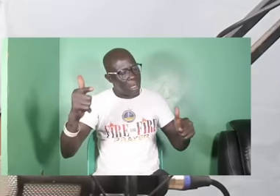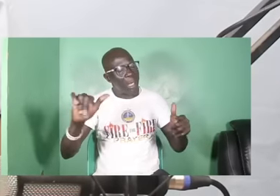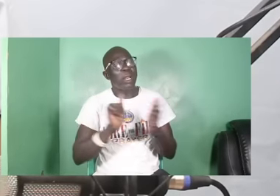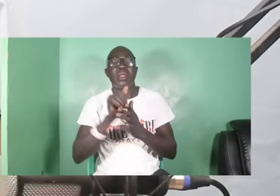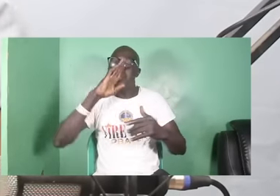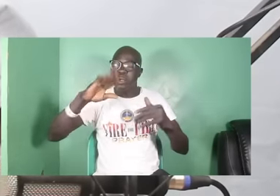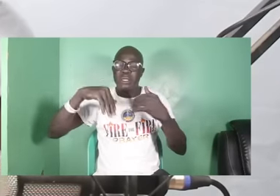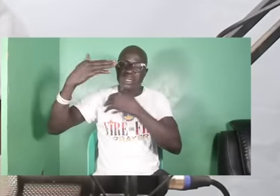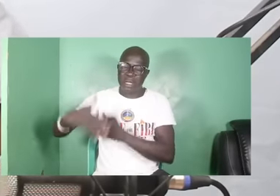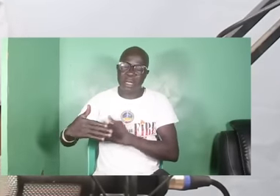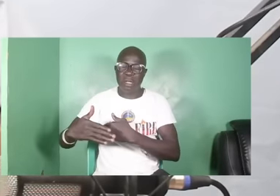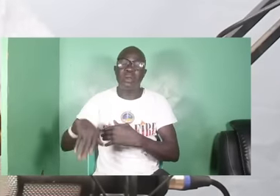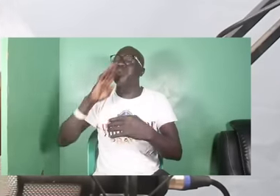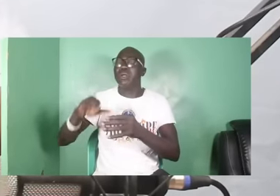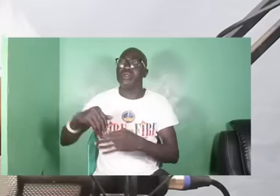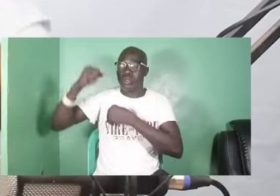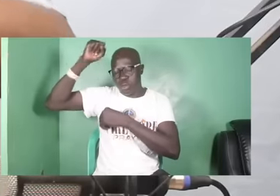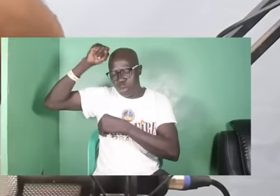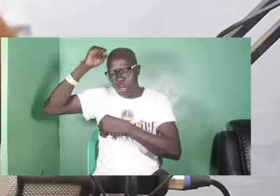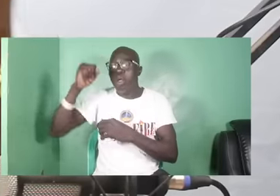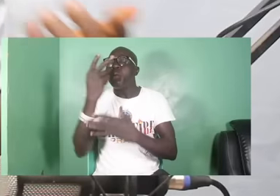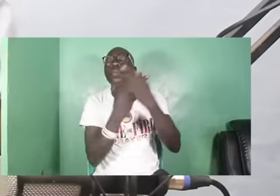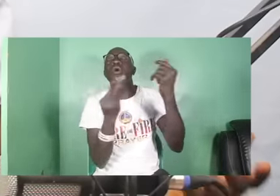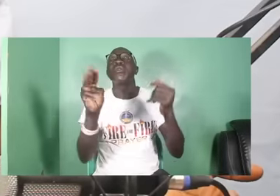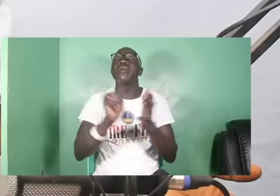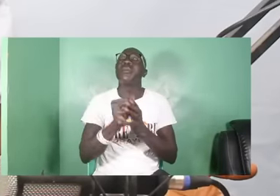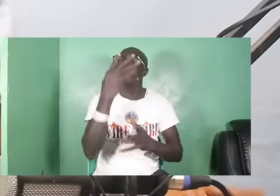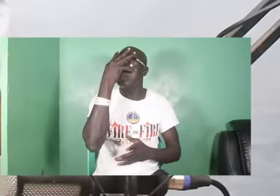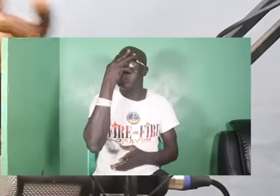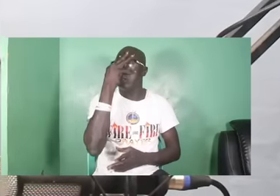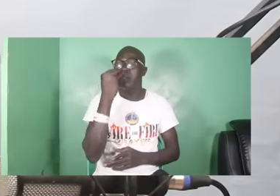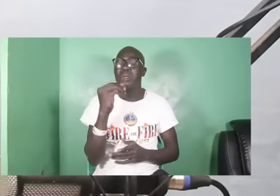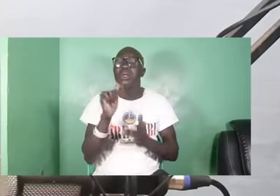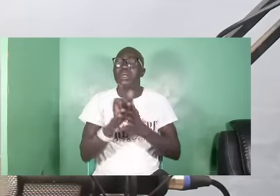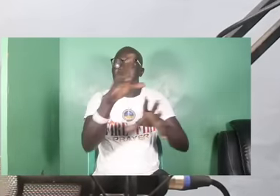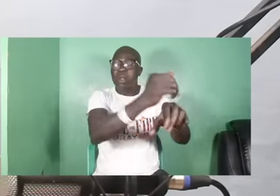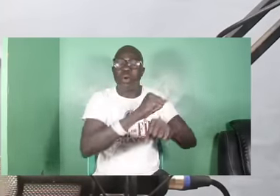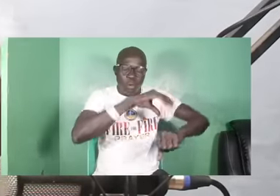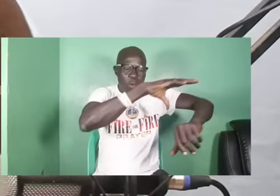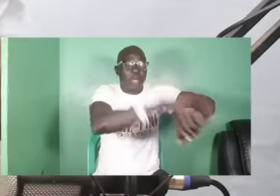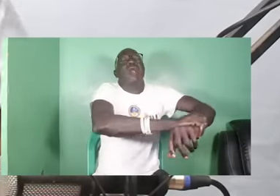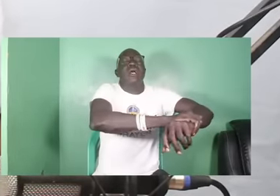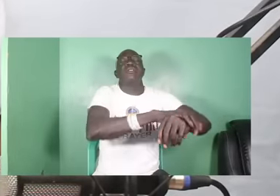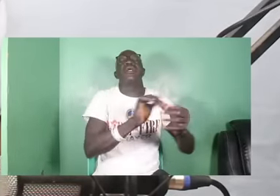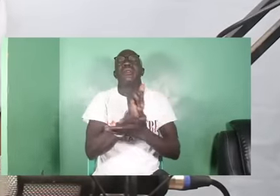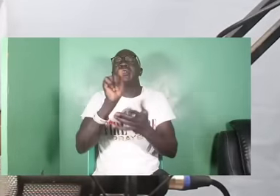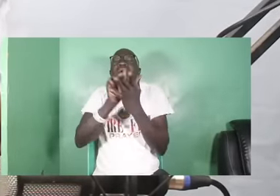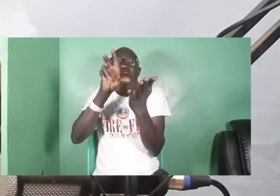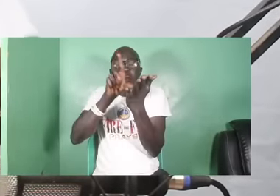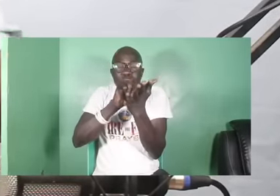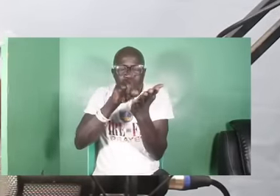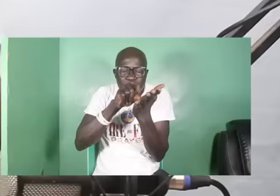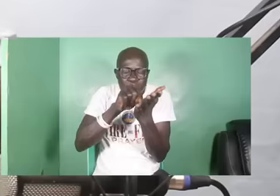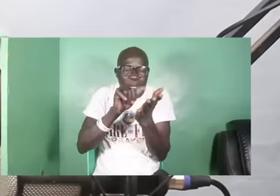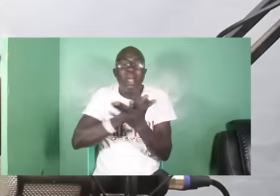legbe. He was beside. Olowa legbe so. He was beside so. But awon mejeje ti sun. But both of them are slept. Won fe mu won be ni be ni mu ediye. They want to take him as if you